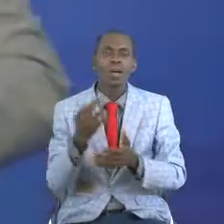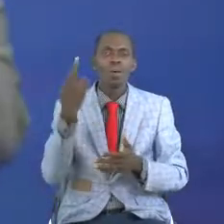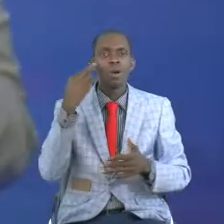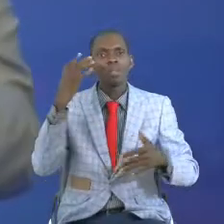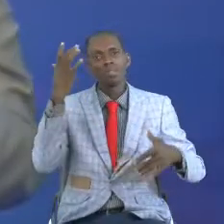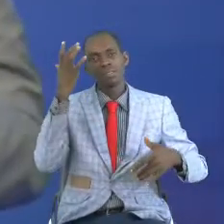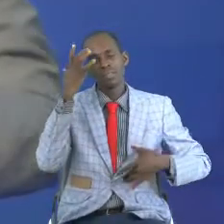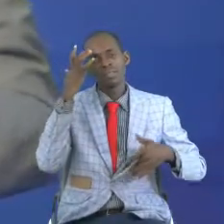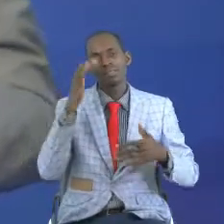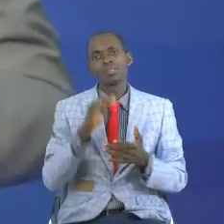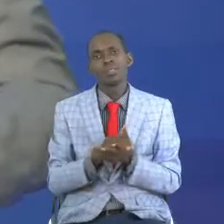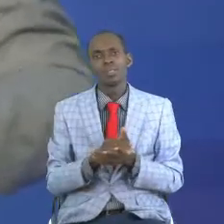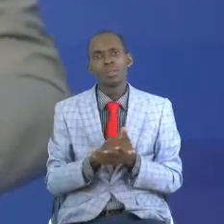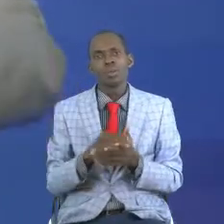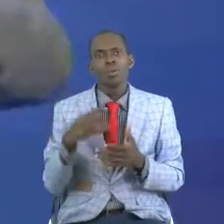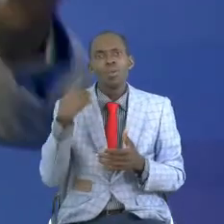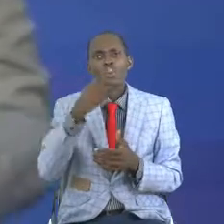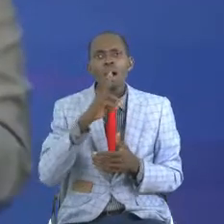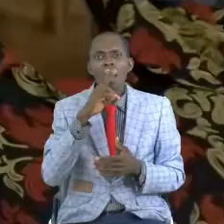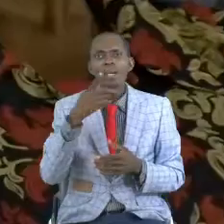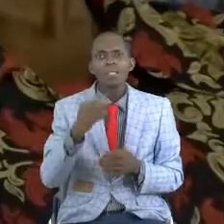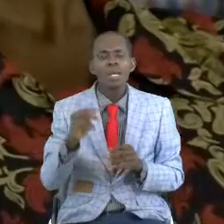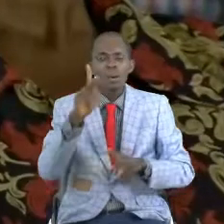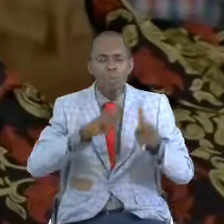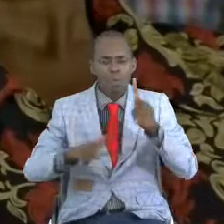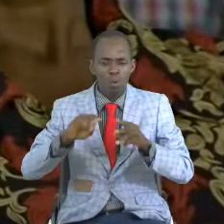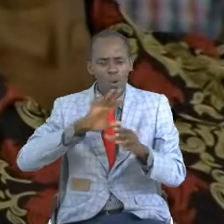Who are the people inside that all?